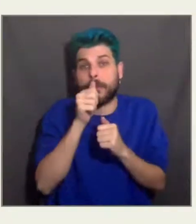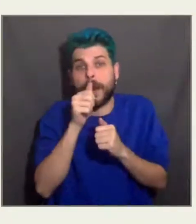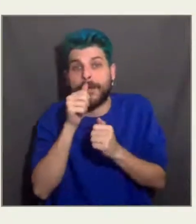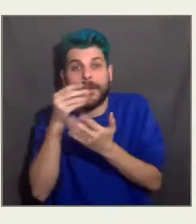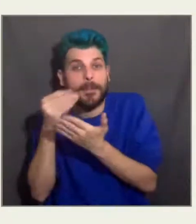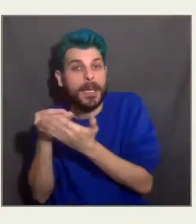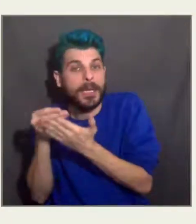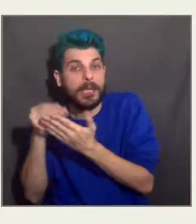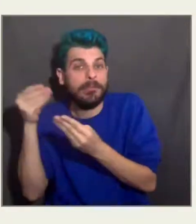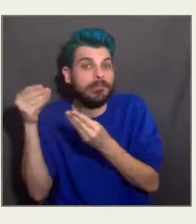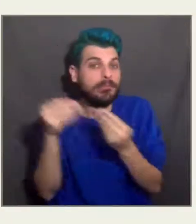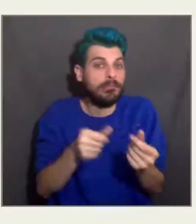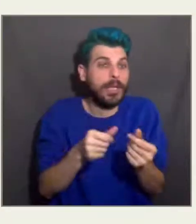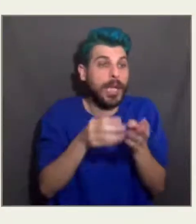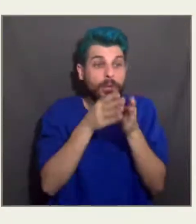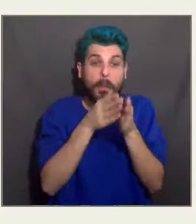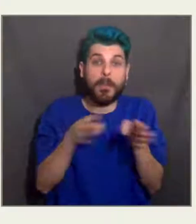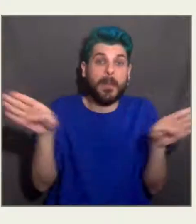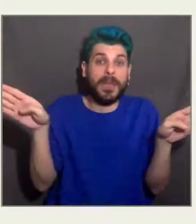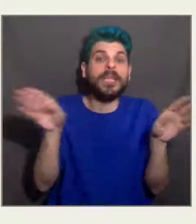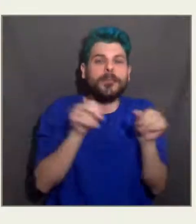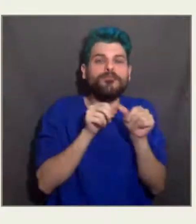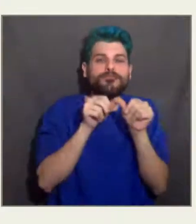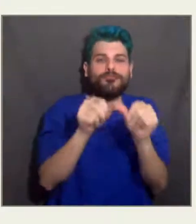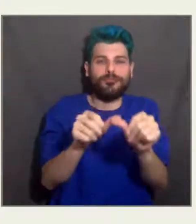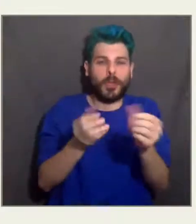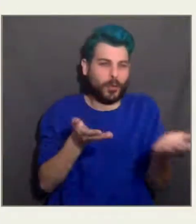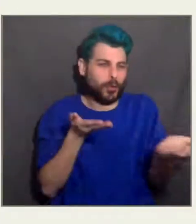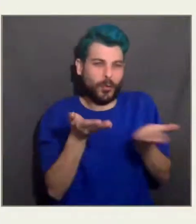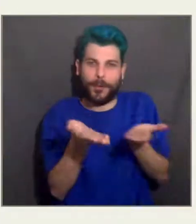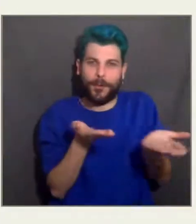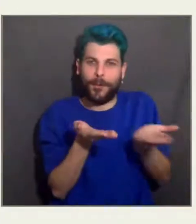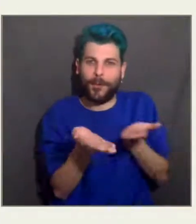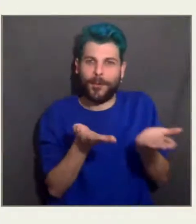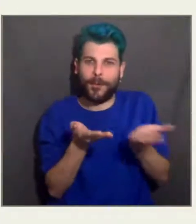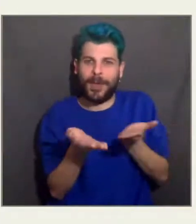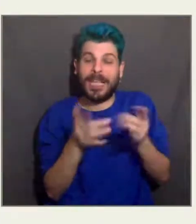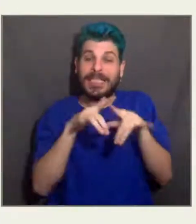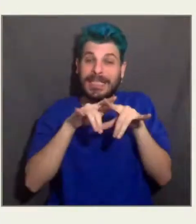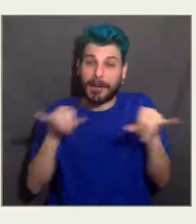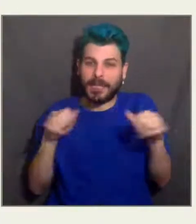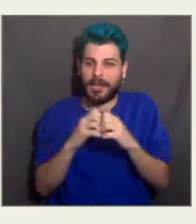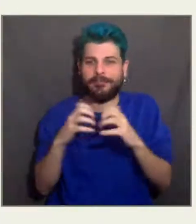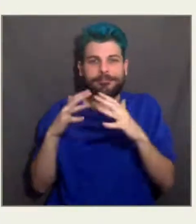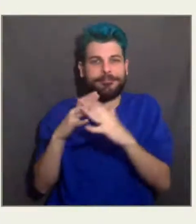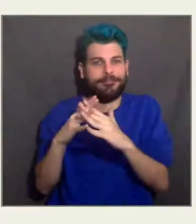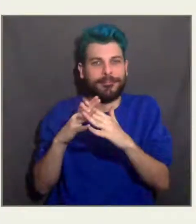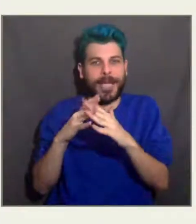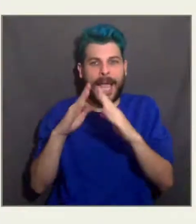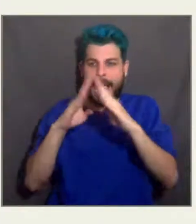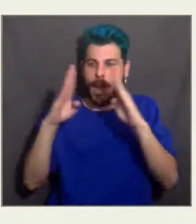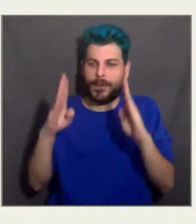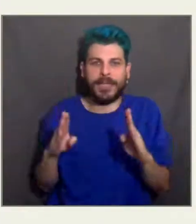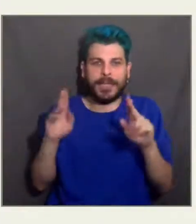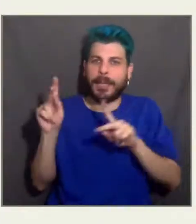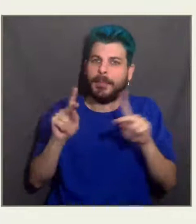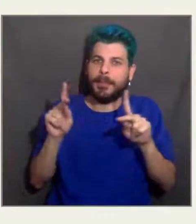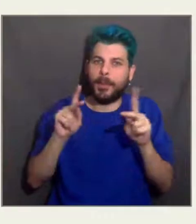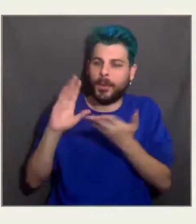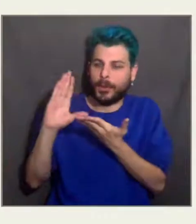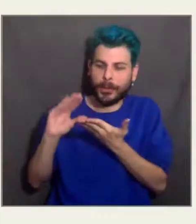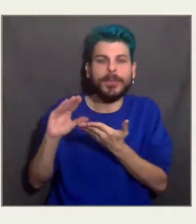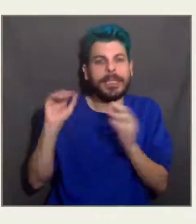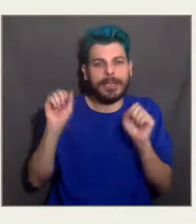out on their services, we are still being able to move affordable housing because we are in an emergency. And an